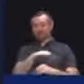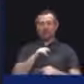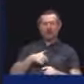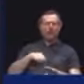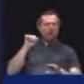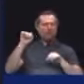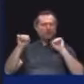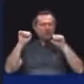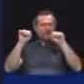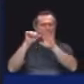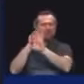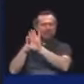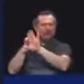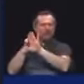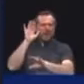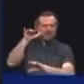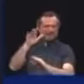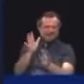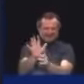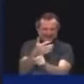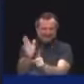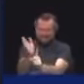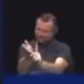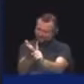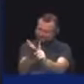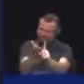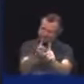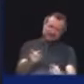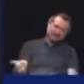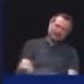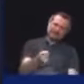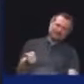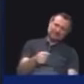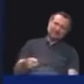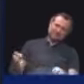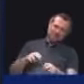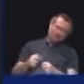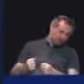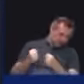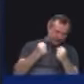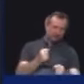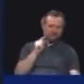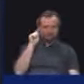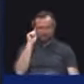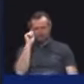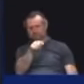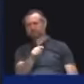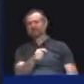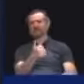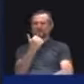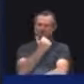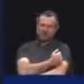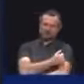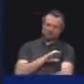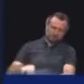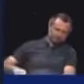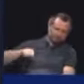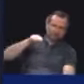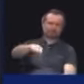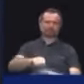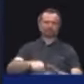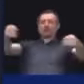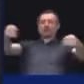people and put them in a car and drive them and get that vaccine in their arm. That is